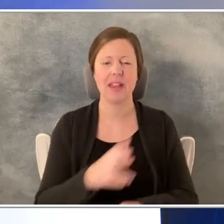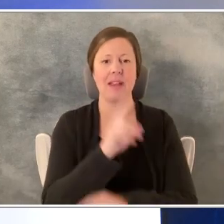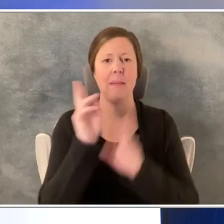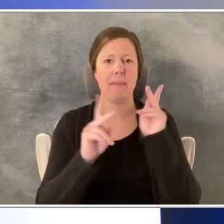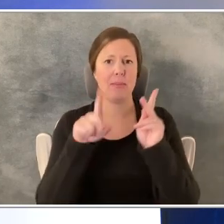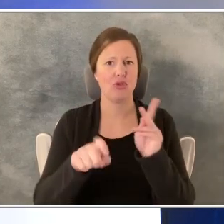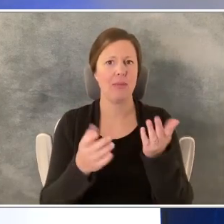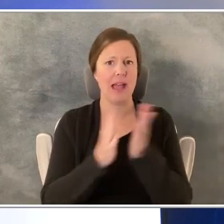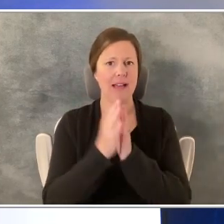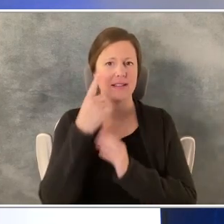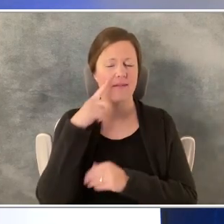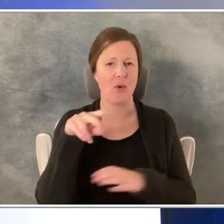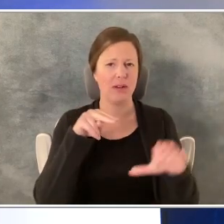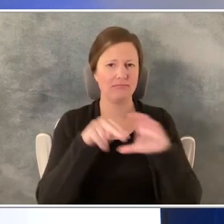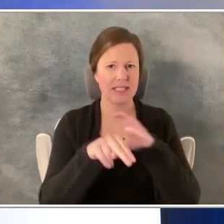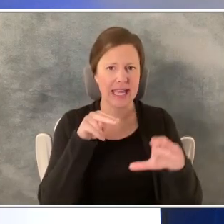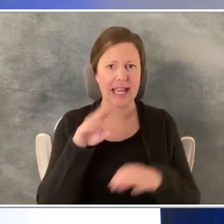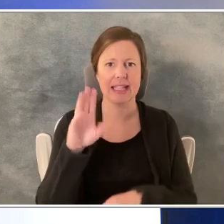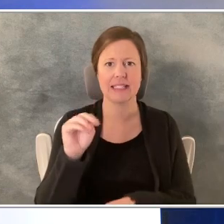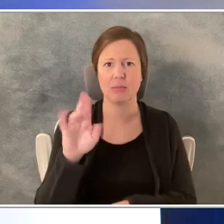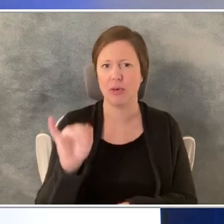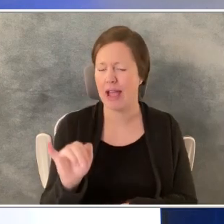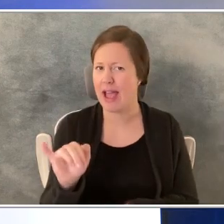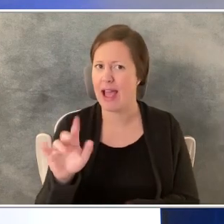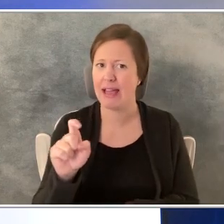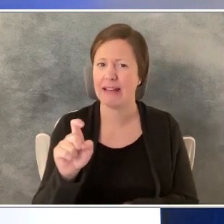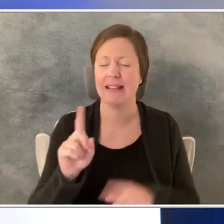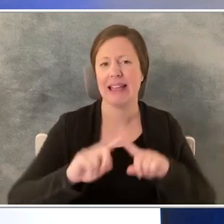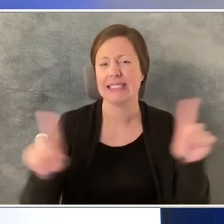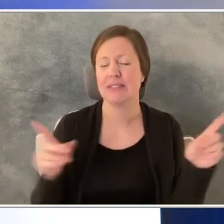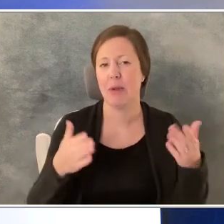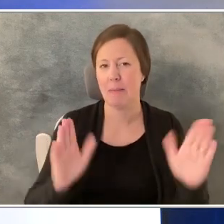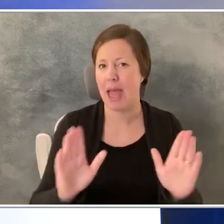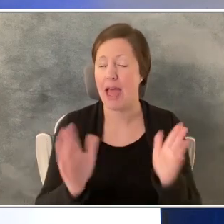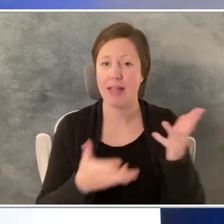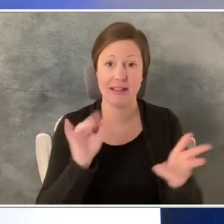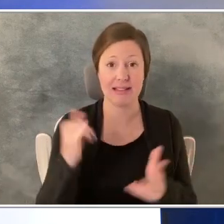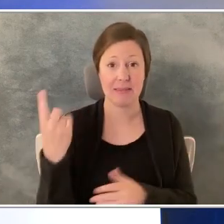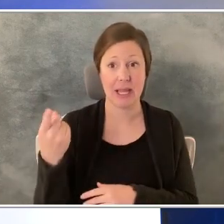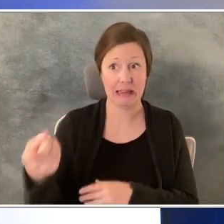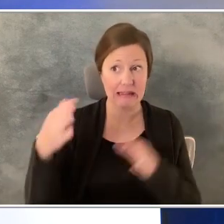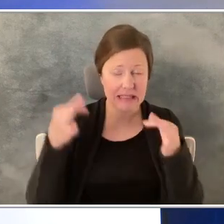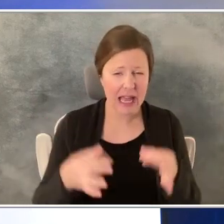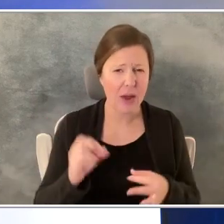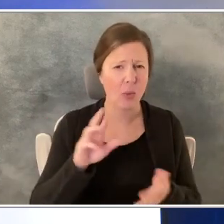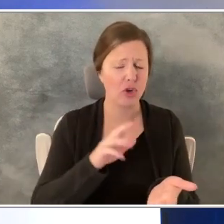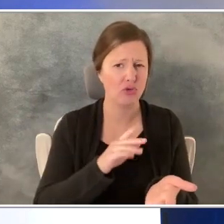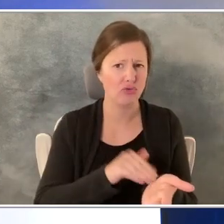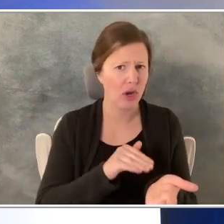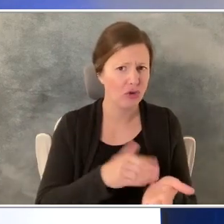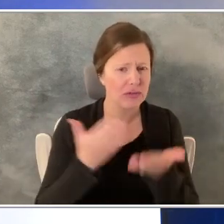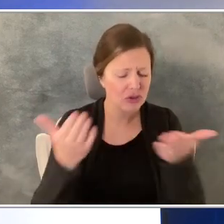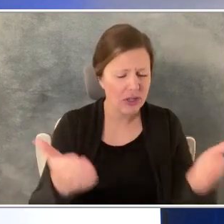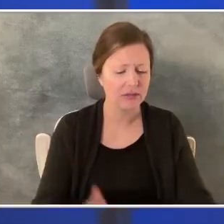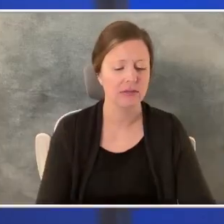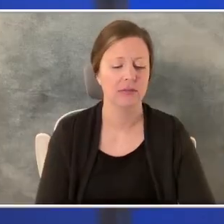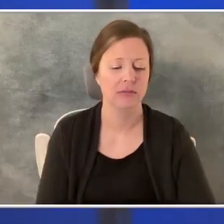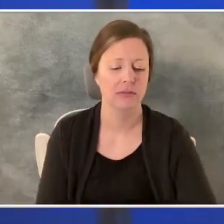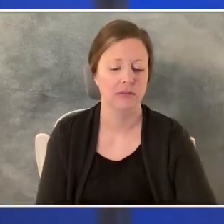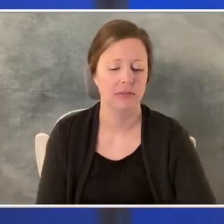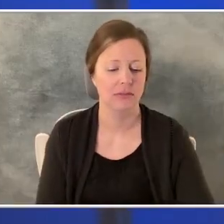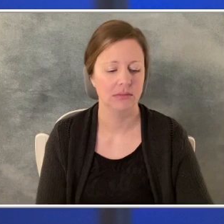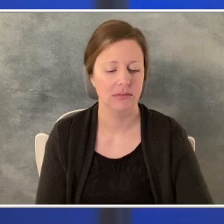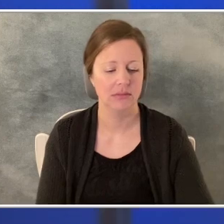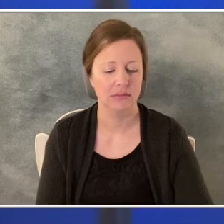and MRIs? He said he kind of took a different path. Is that something that he pushed for, or is that something that the doctor said, hey, we got to get you in for that? I would say that is a